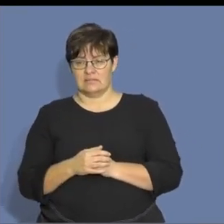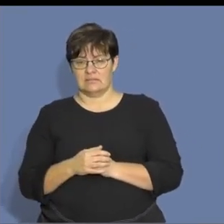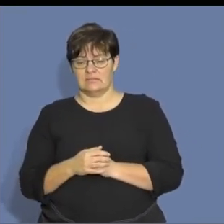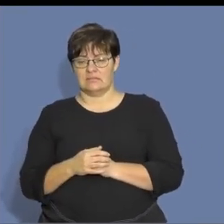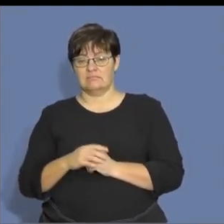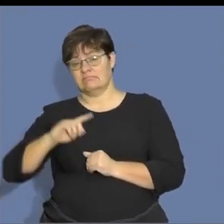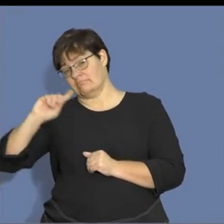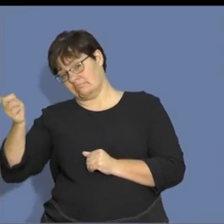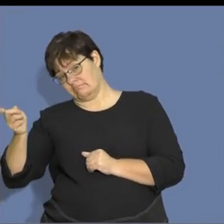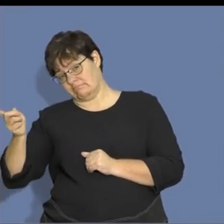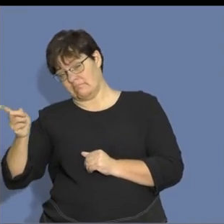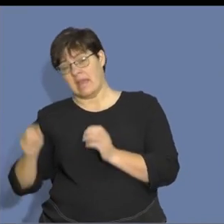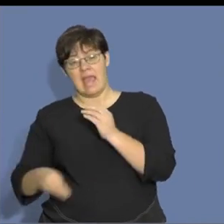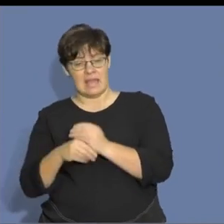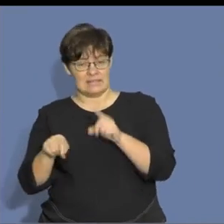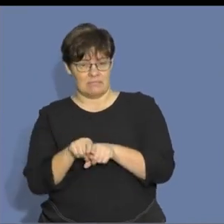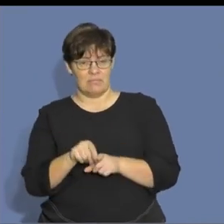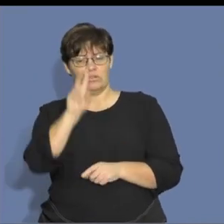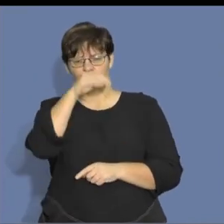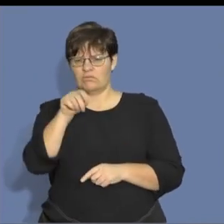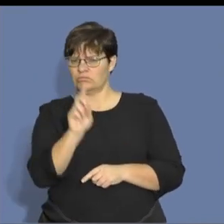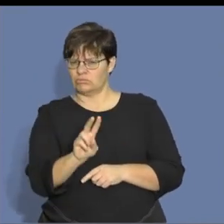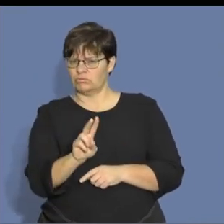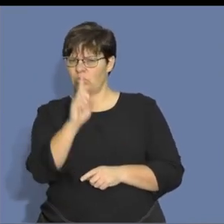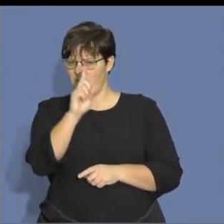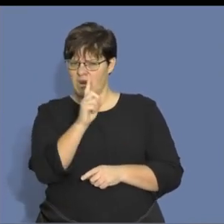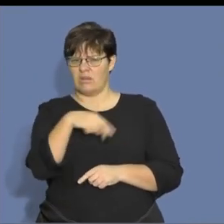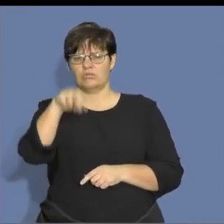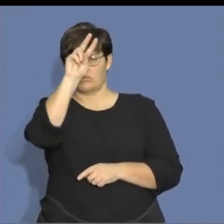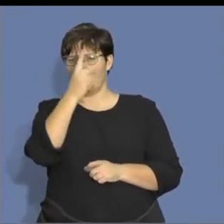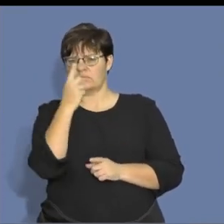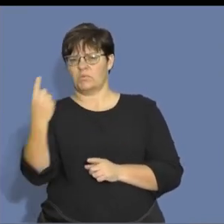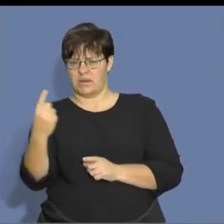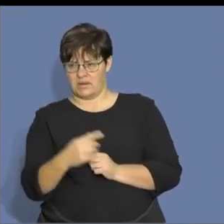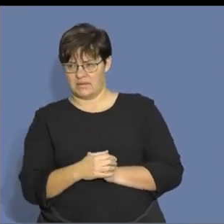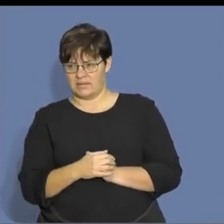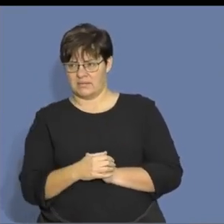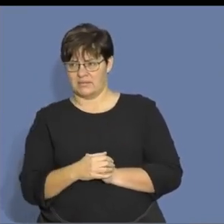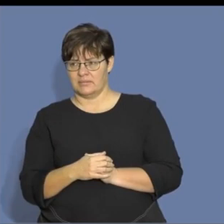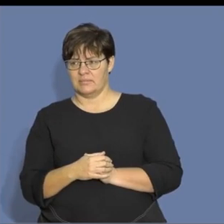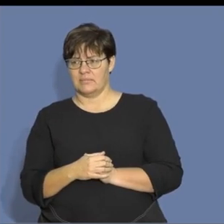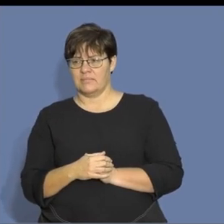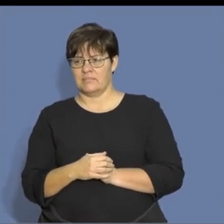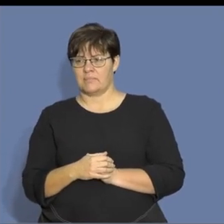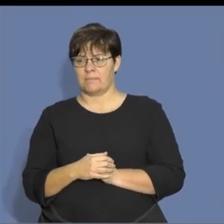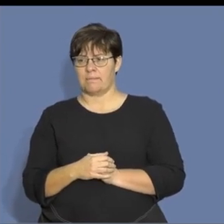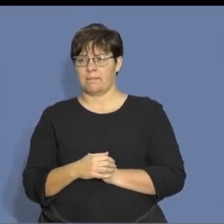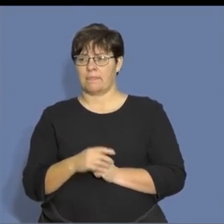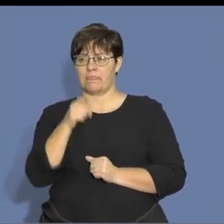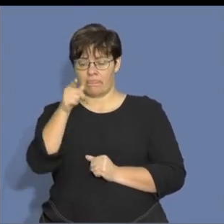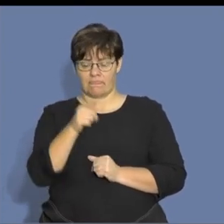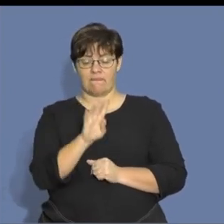add it on both sides. But 2 over 2 is 1. 1 squared is 1, so I'm going to add 1 on both sides.